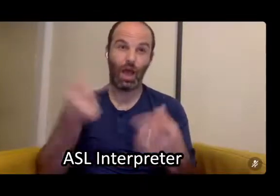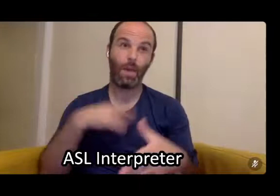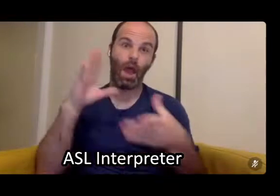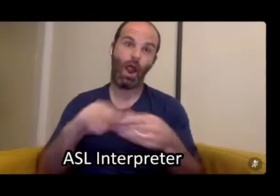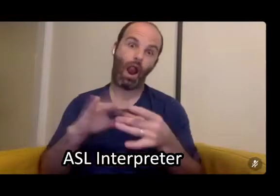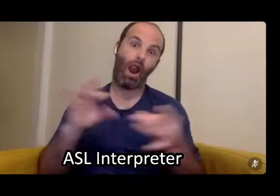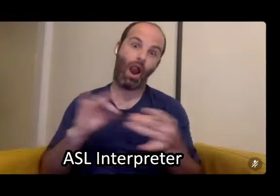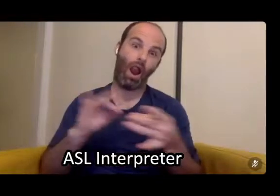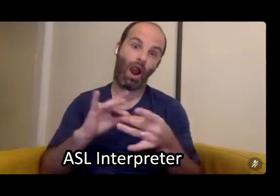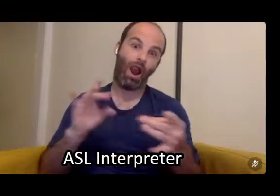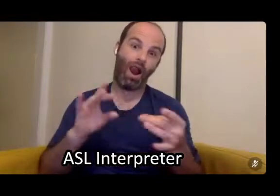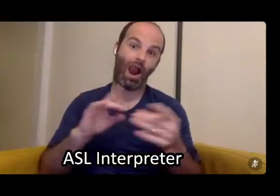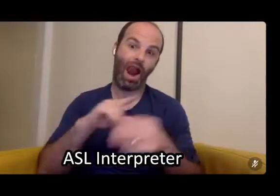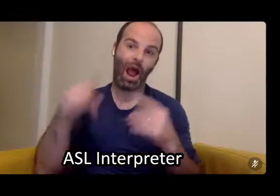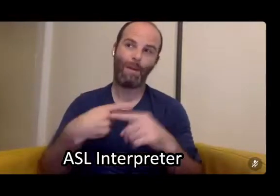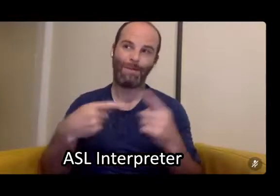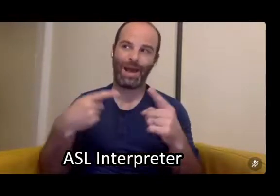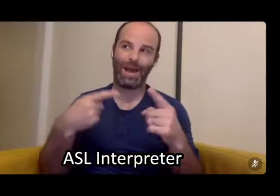while, and